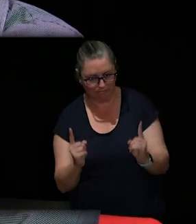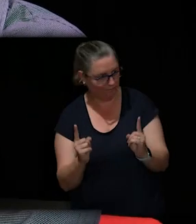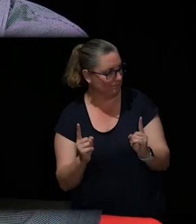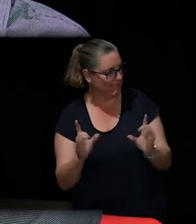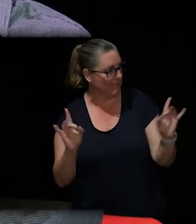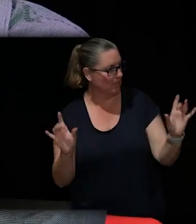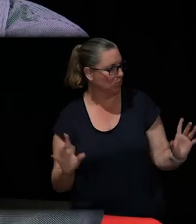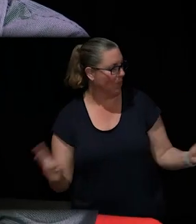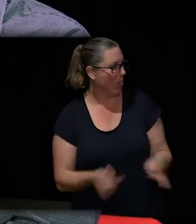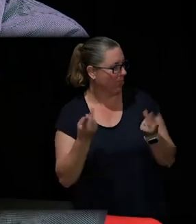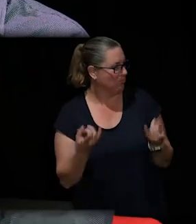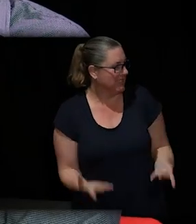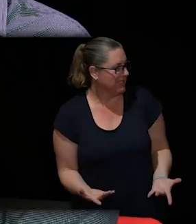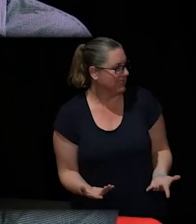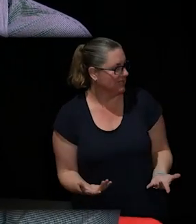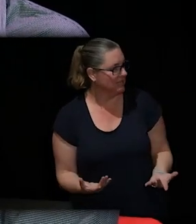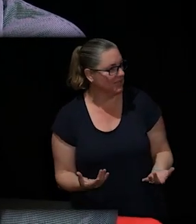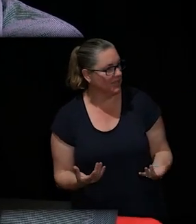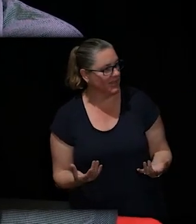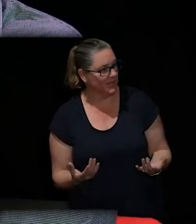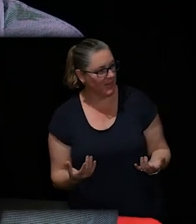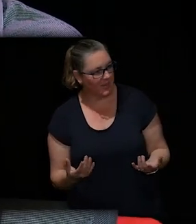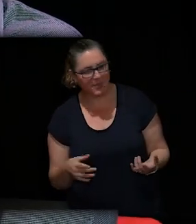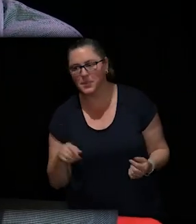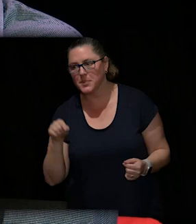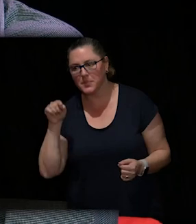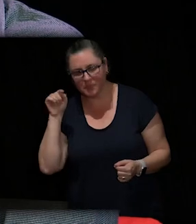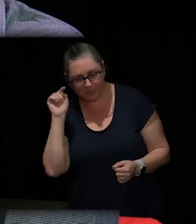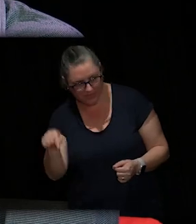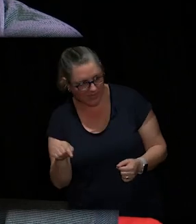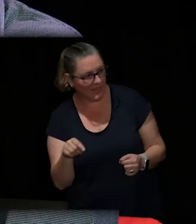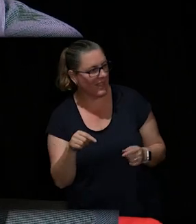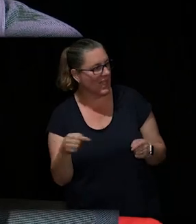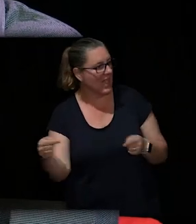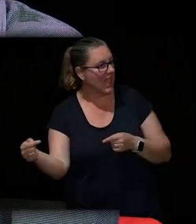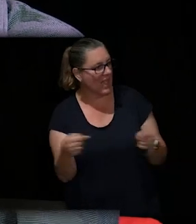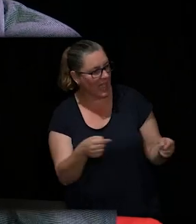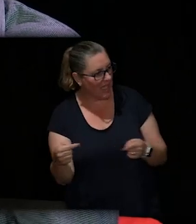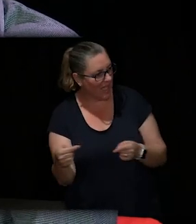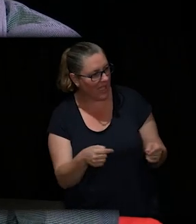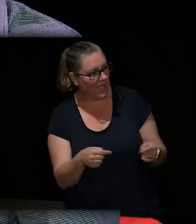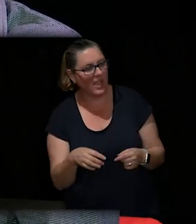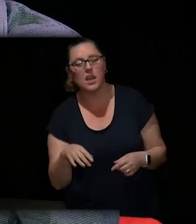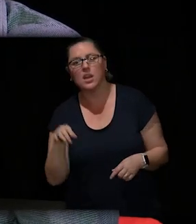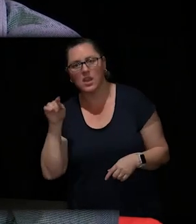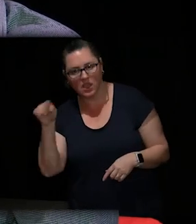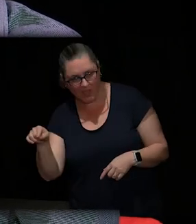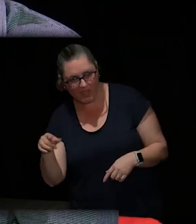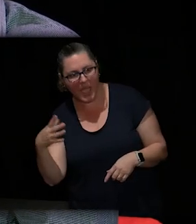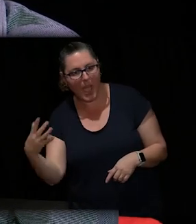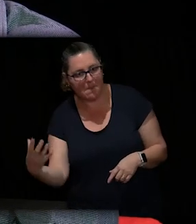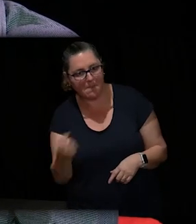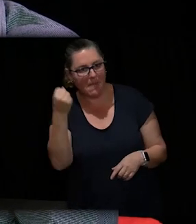other. But I do, I think there's an argument to be made that it makes the candidate stronger because it makes them have to have these arguments and get to the